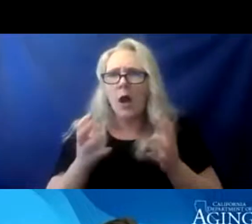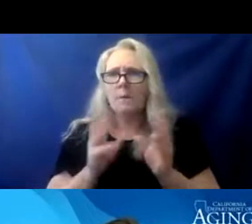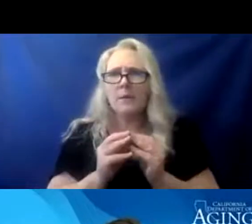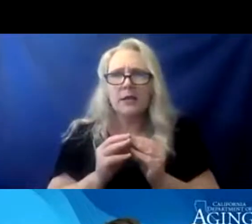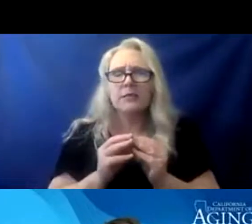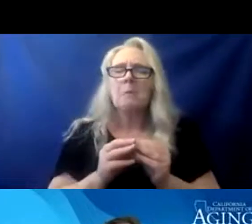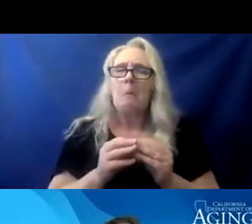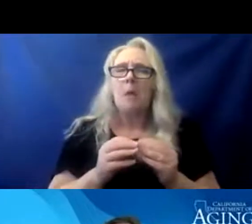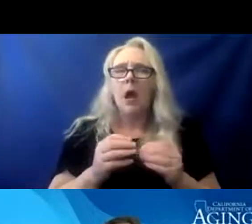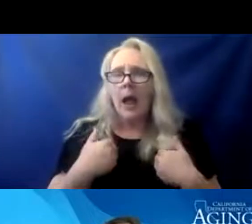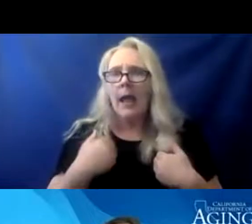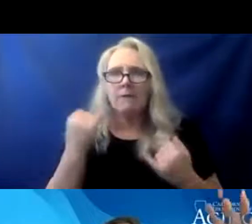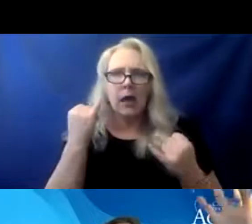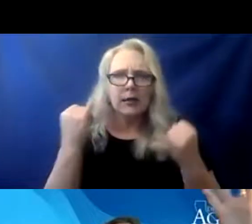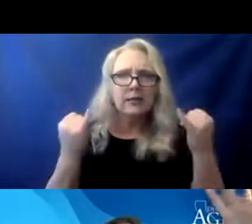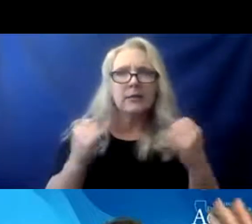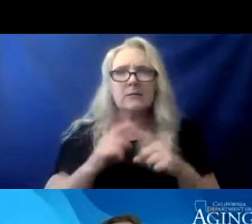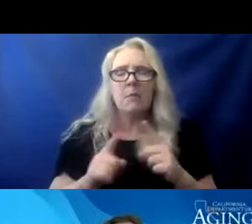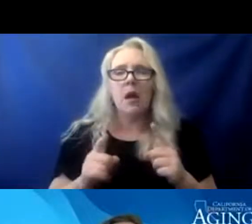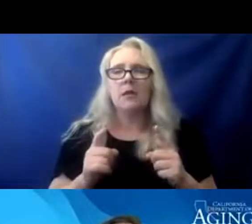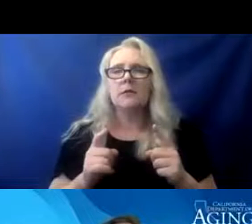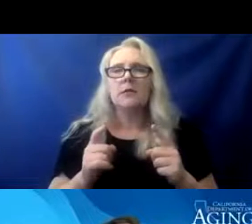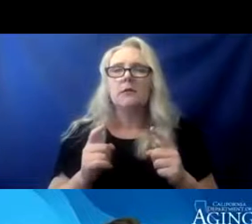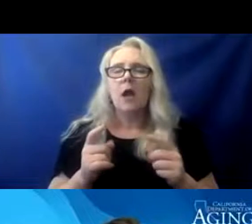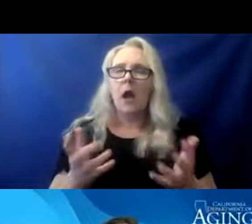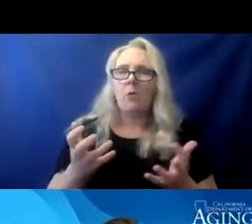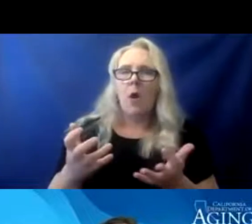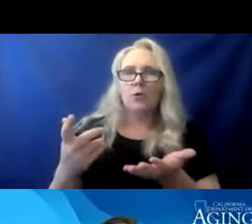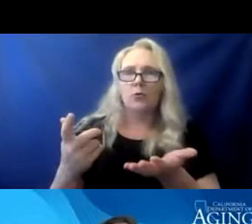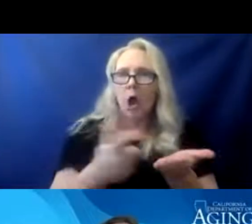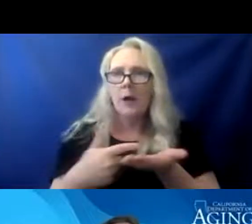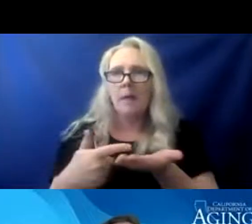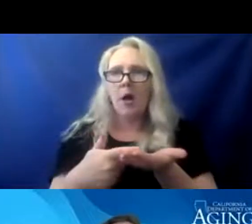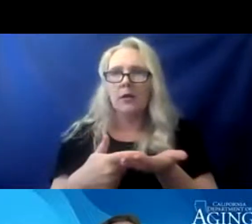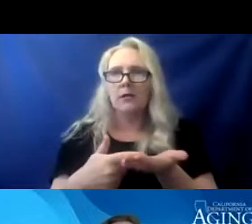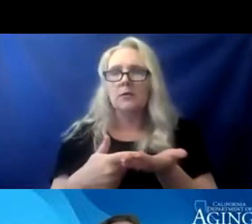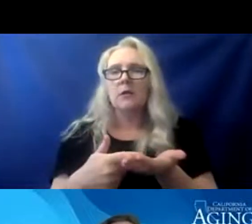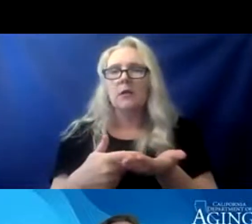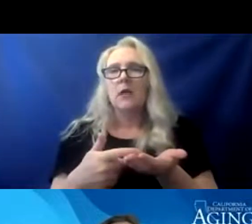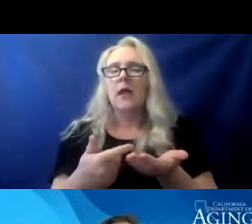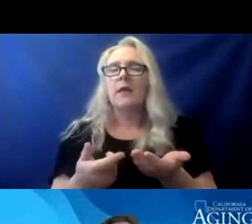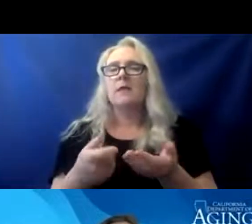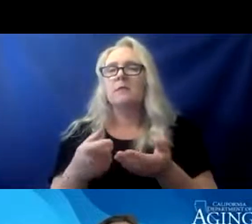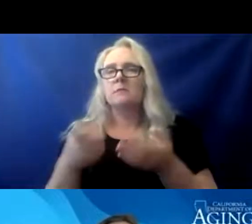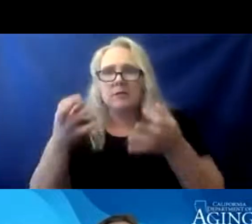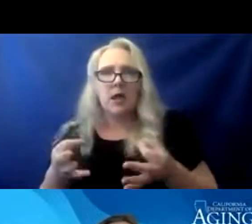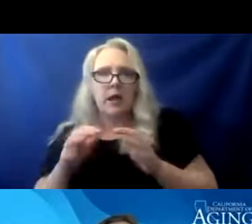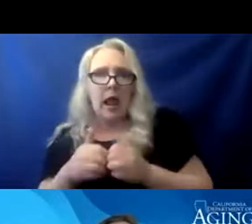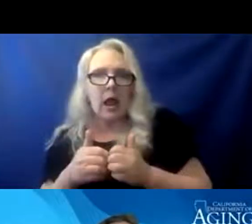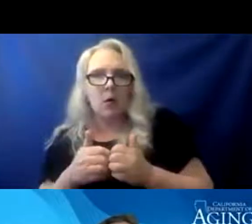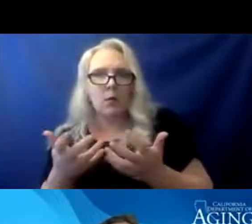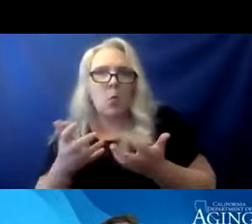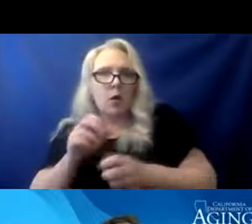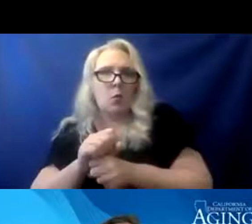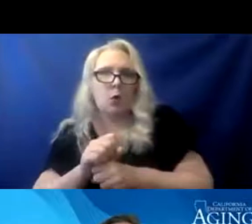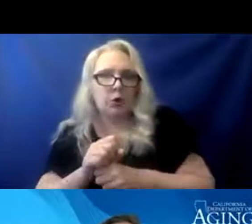helpful to kind of tee up the how we want to work, talk about the work, and then come back to how we want to work at the end. And we'll see how far we get if we can